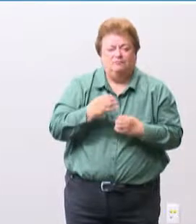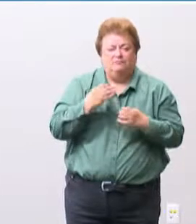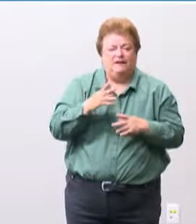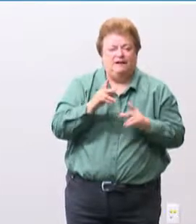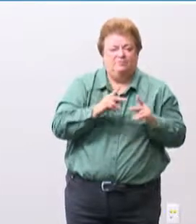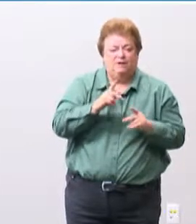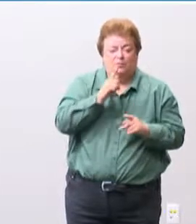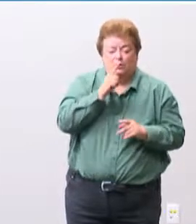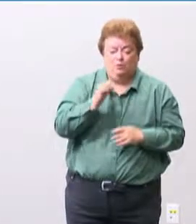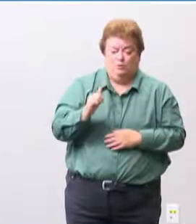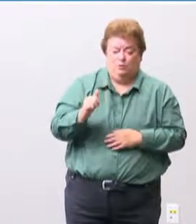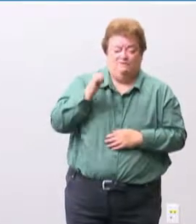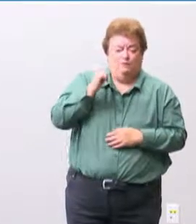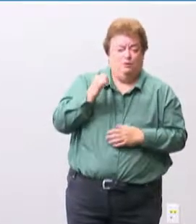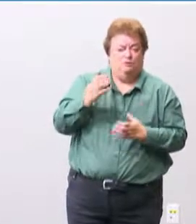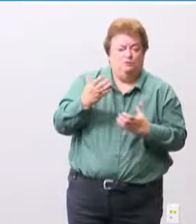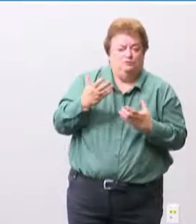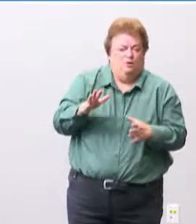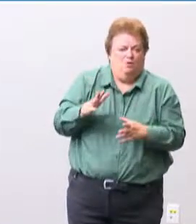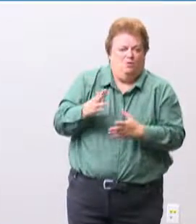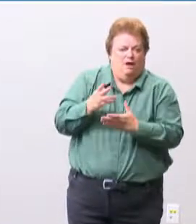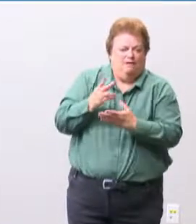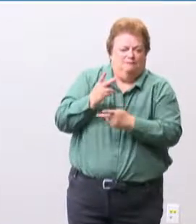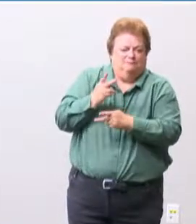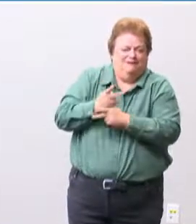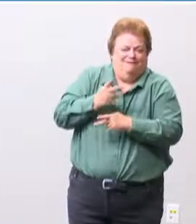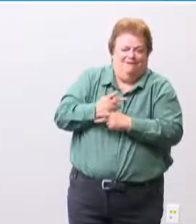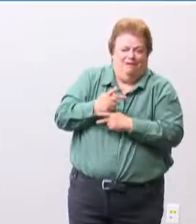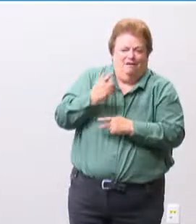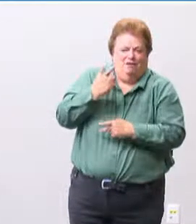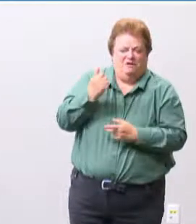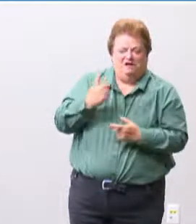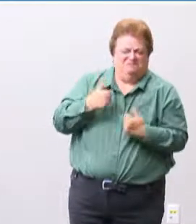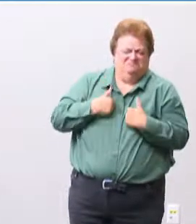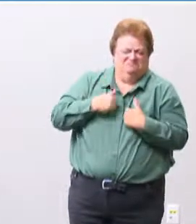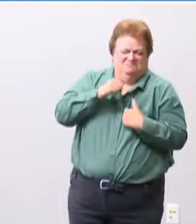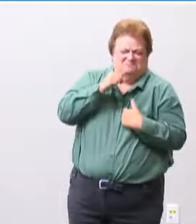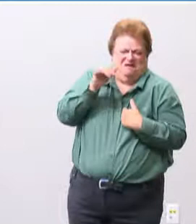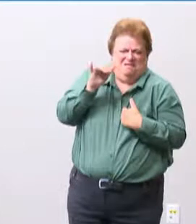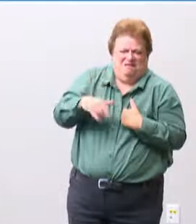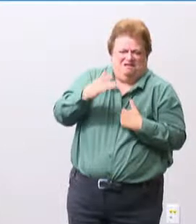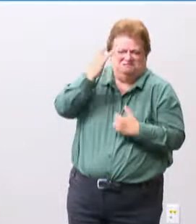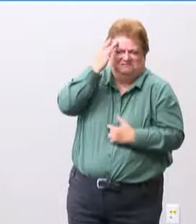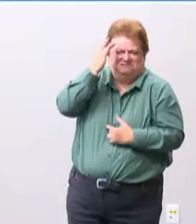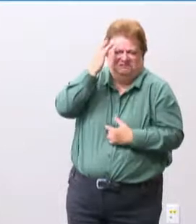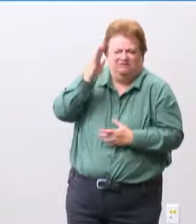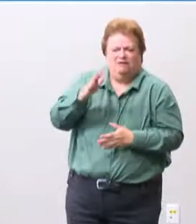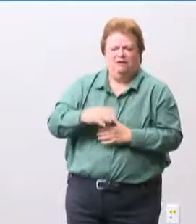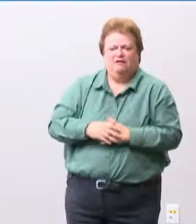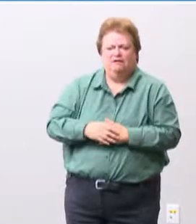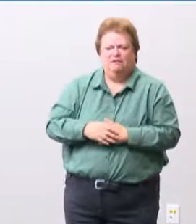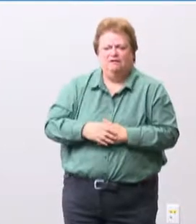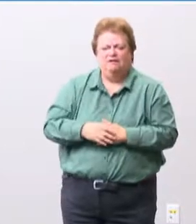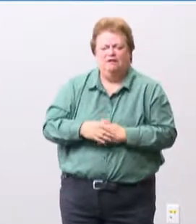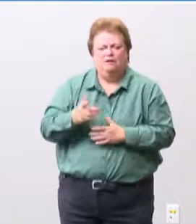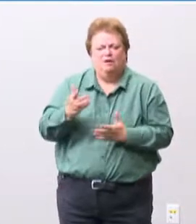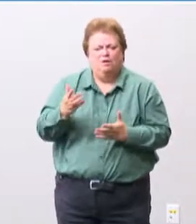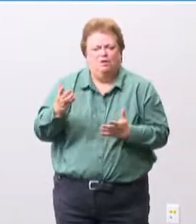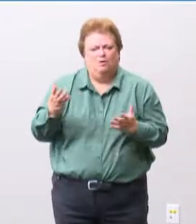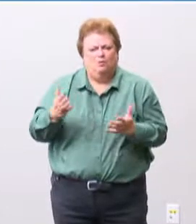refuse treatment because they don't think they're that sick. what would you